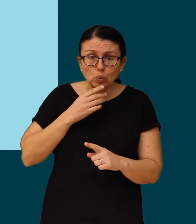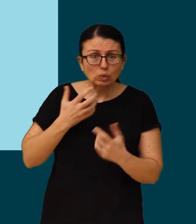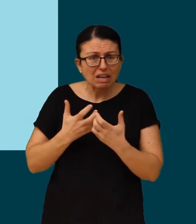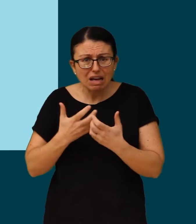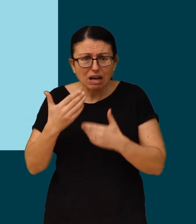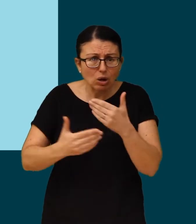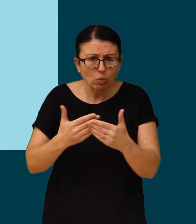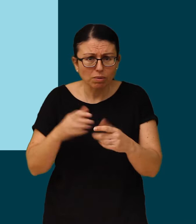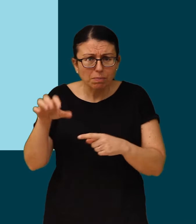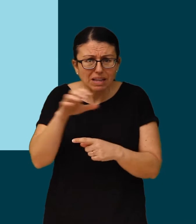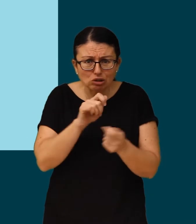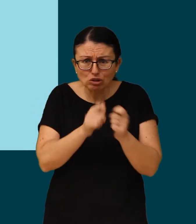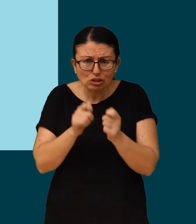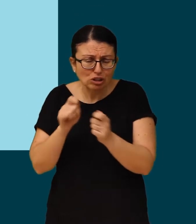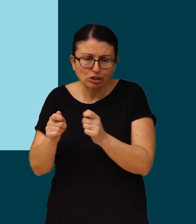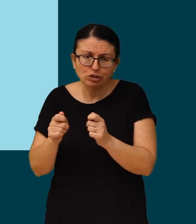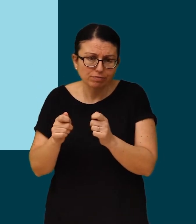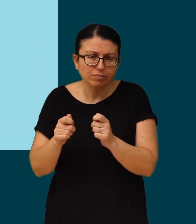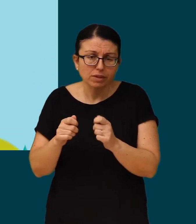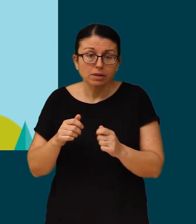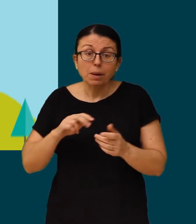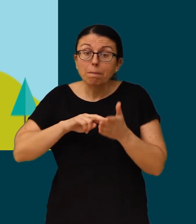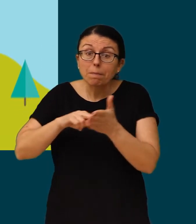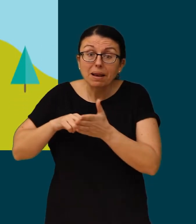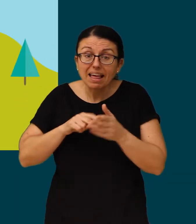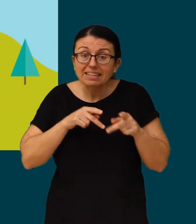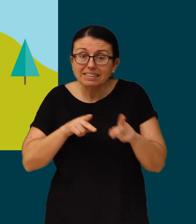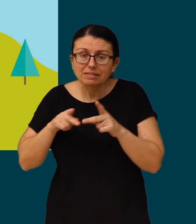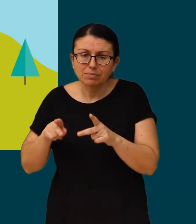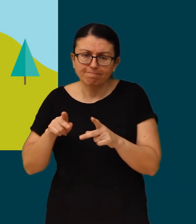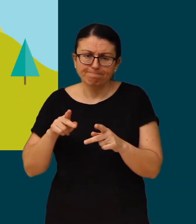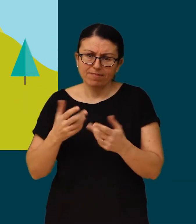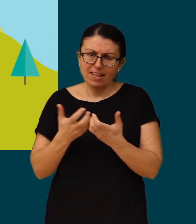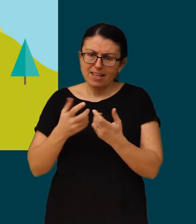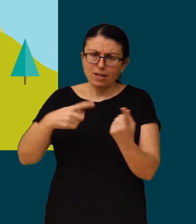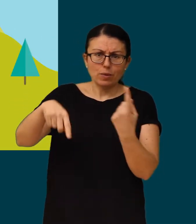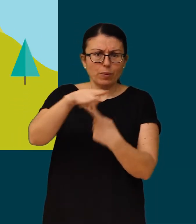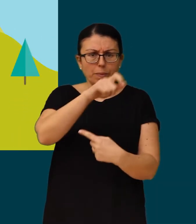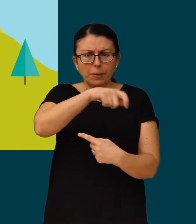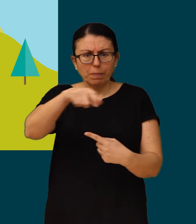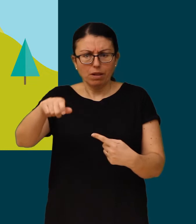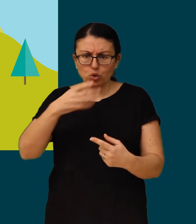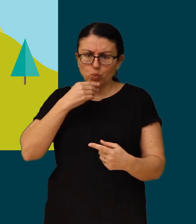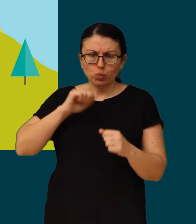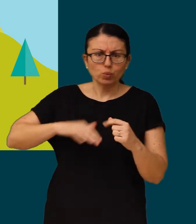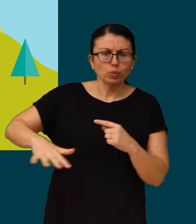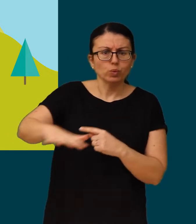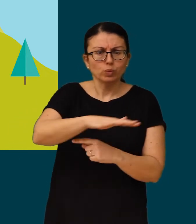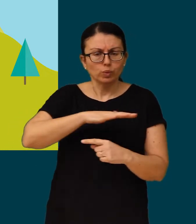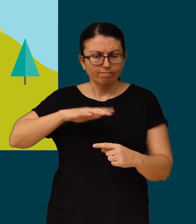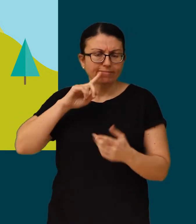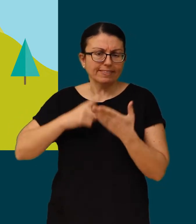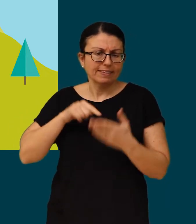how places change matter to us all. The planning system decides how we use land in the public interest.